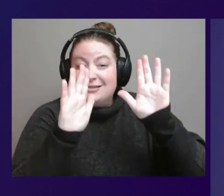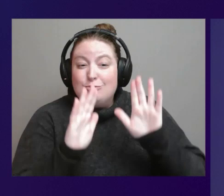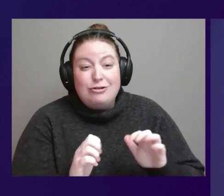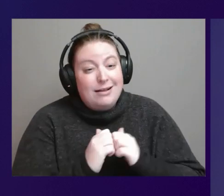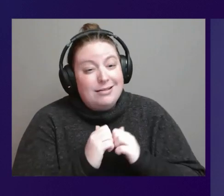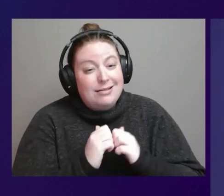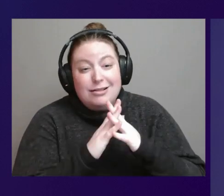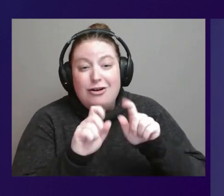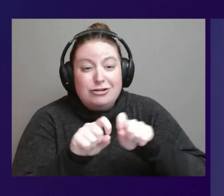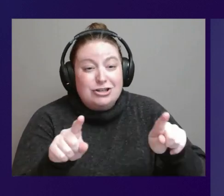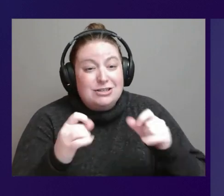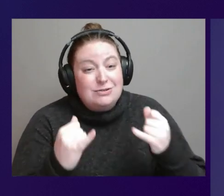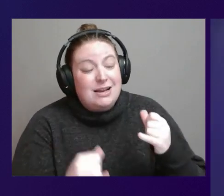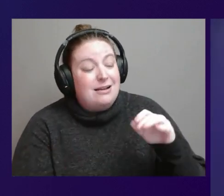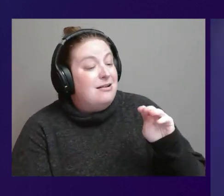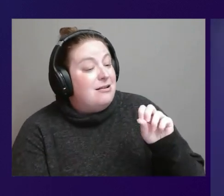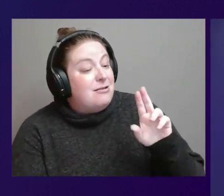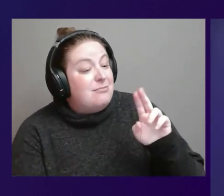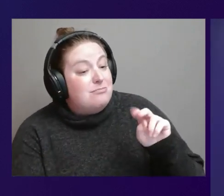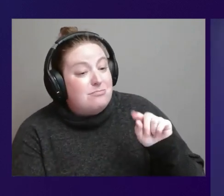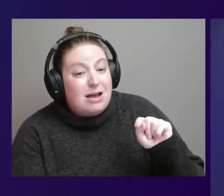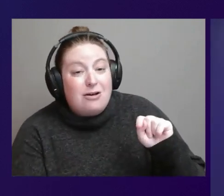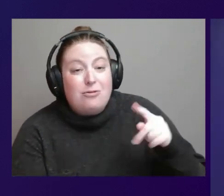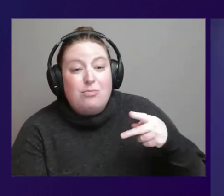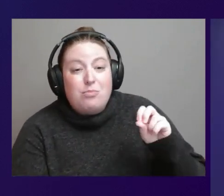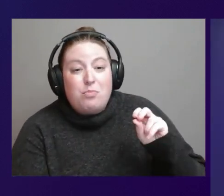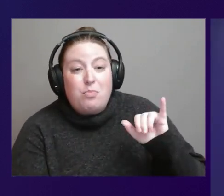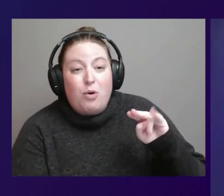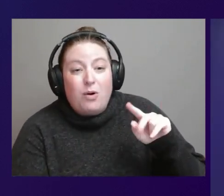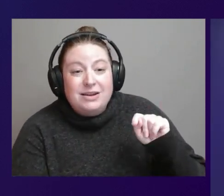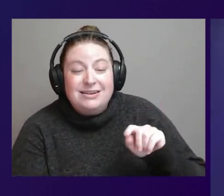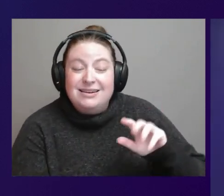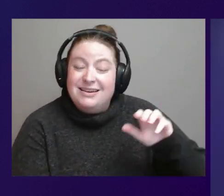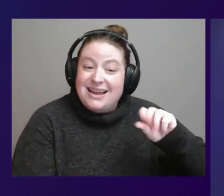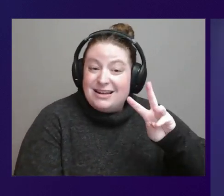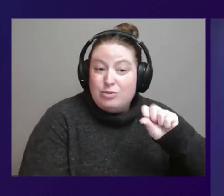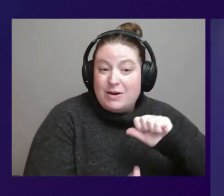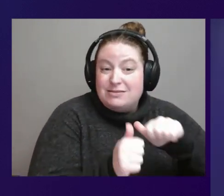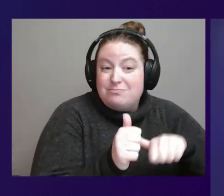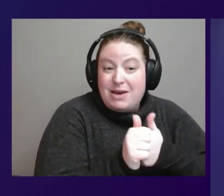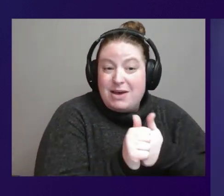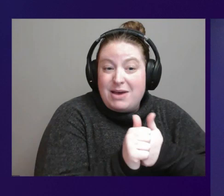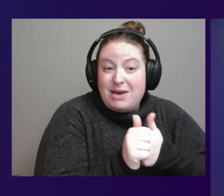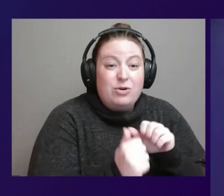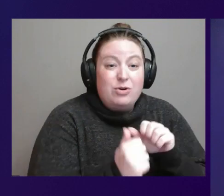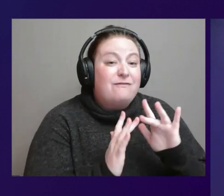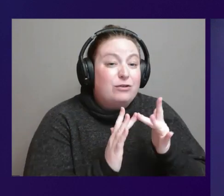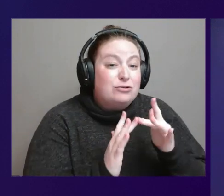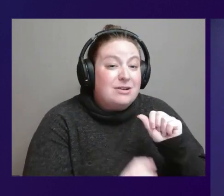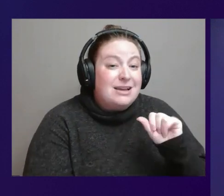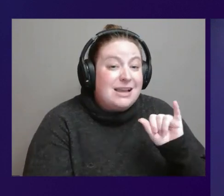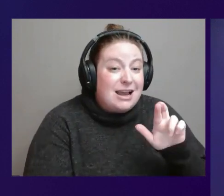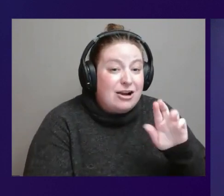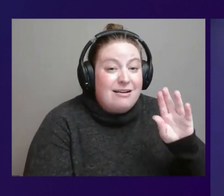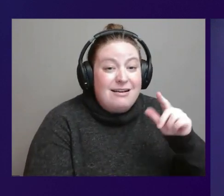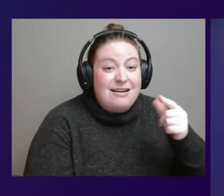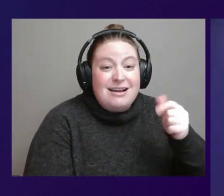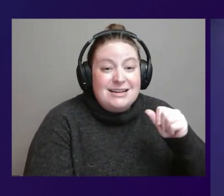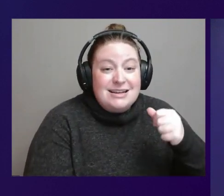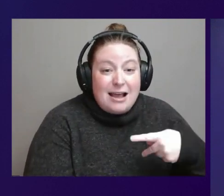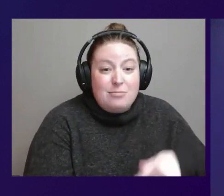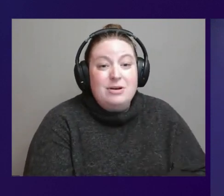Mount Point. We had the announcement of AWS Backup with the virtual air gap. We've got the improved restore time for